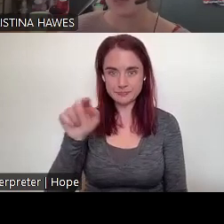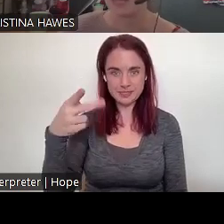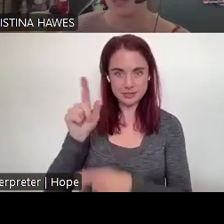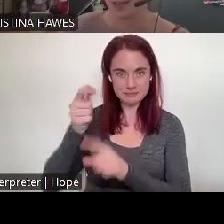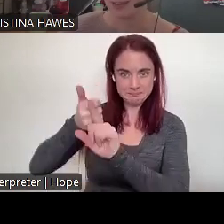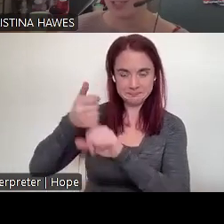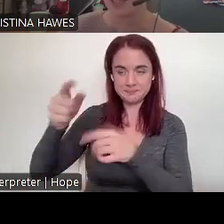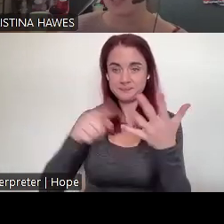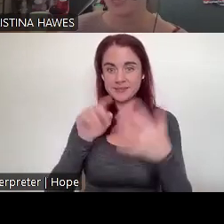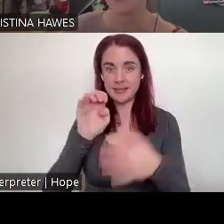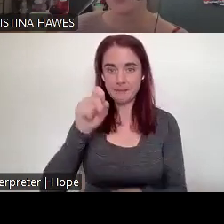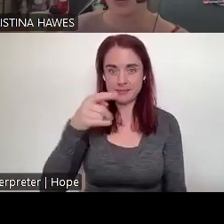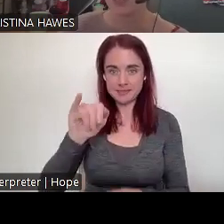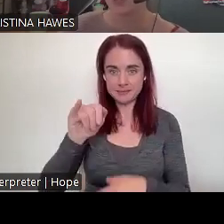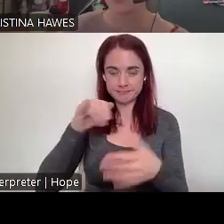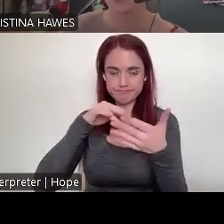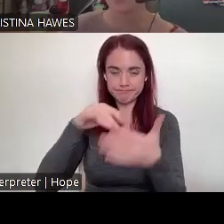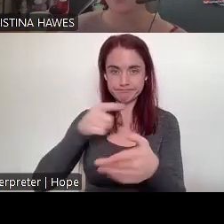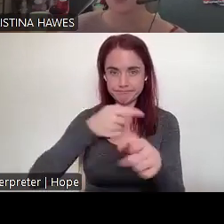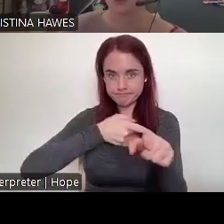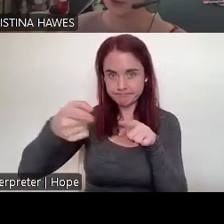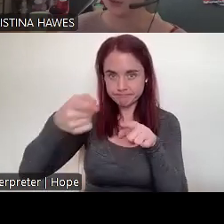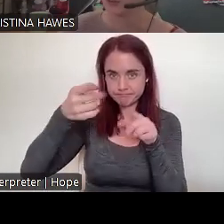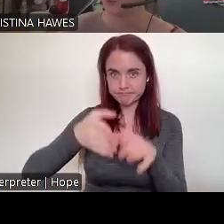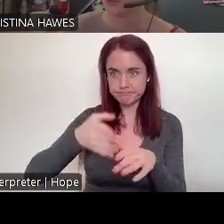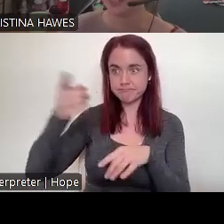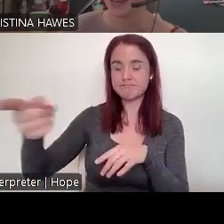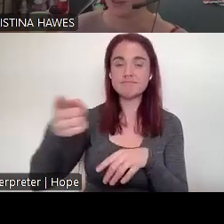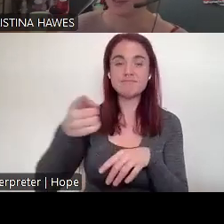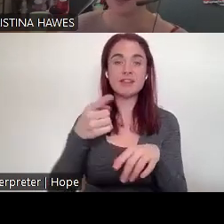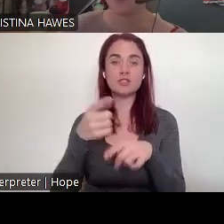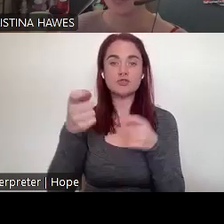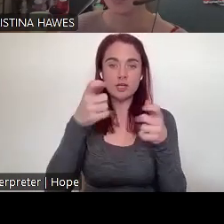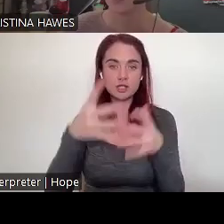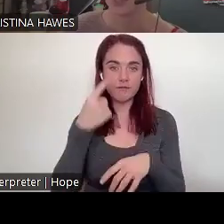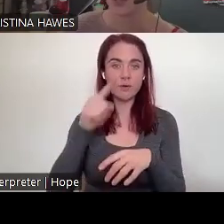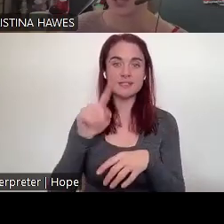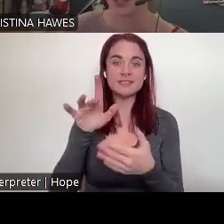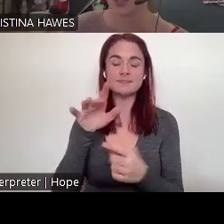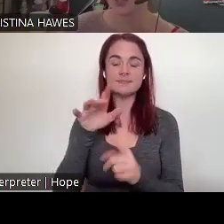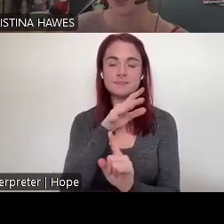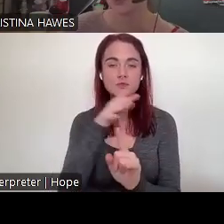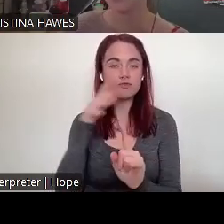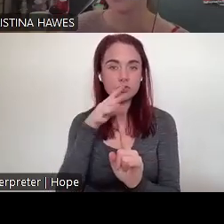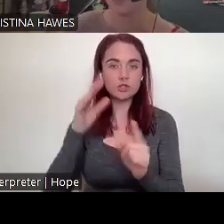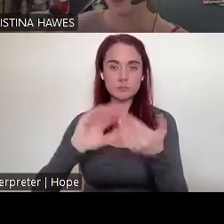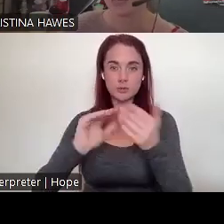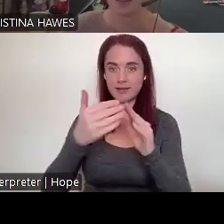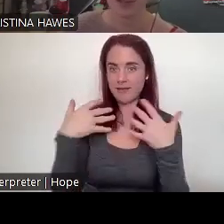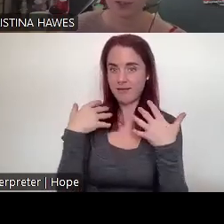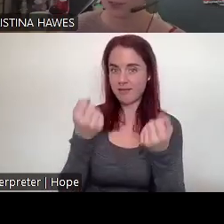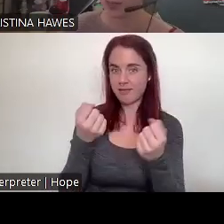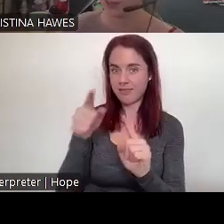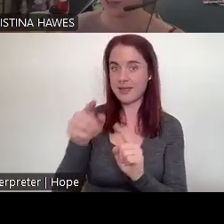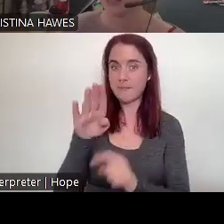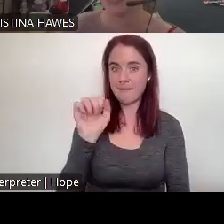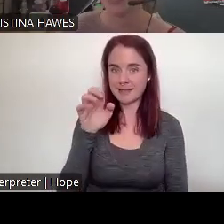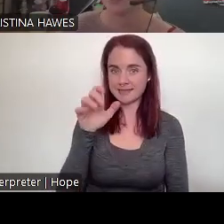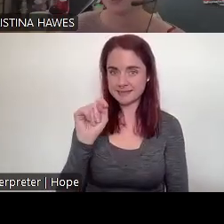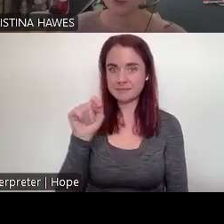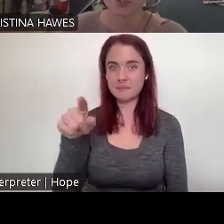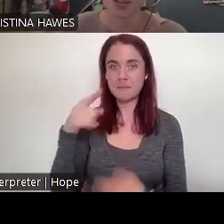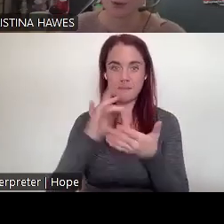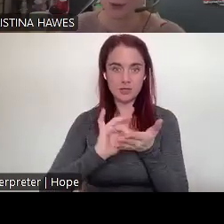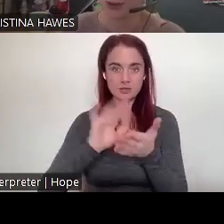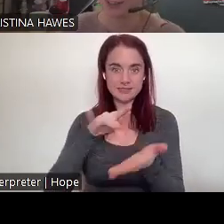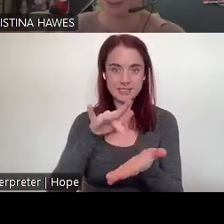is an epidemiologist and the director of the Center for Rural Community Health in Bassett Research Institute at Bassett Medical Center